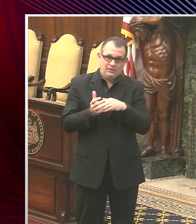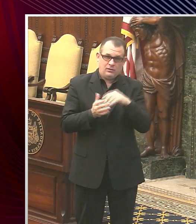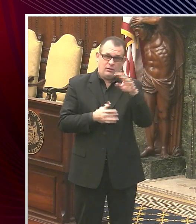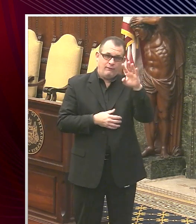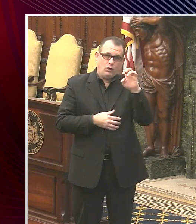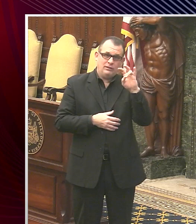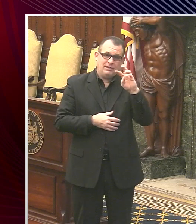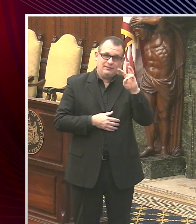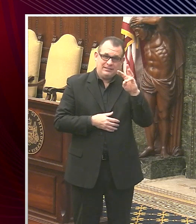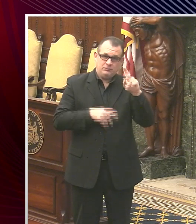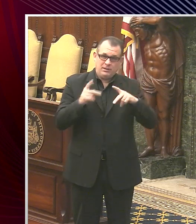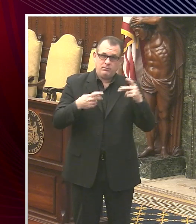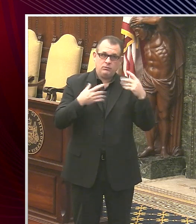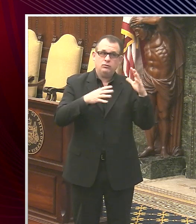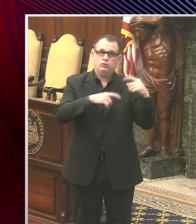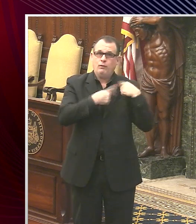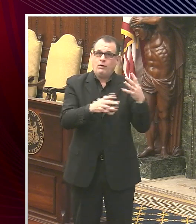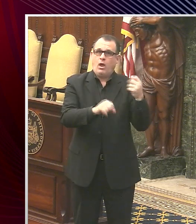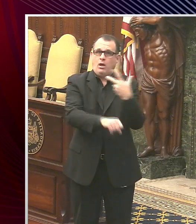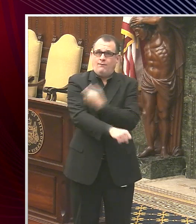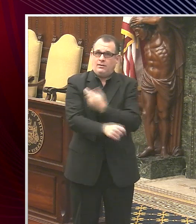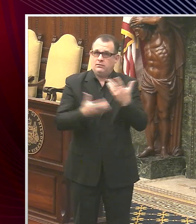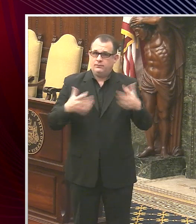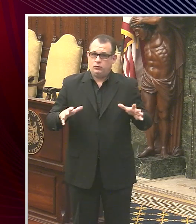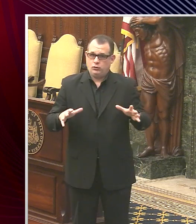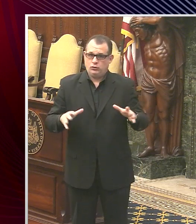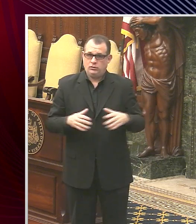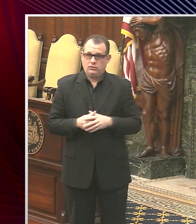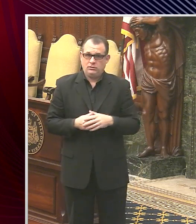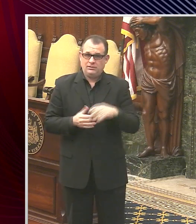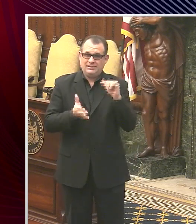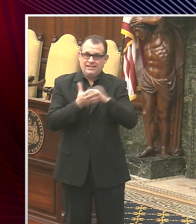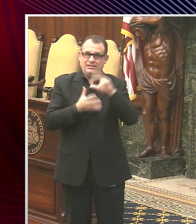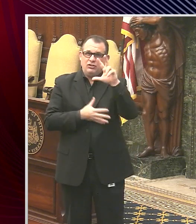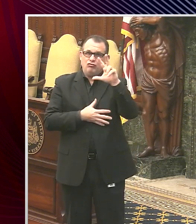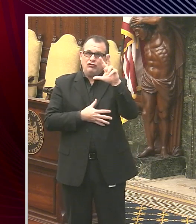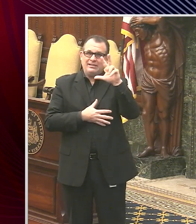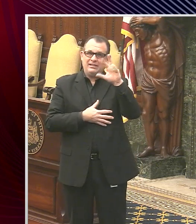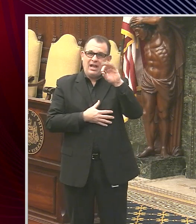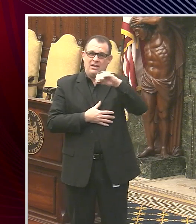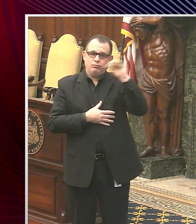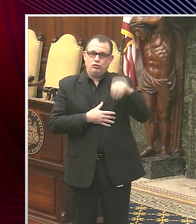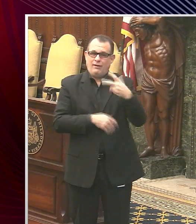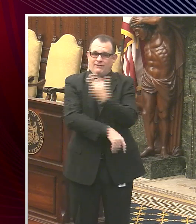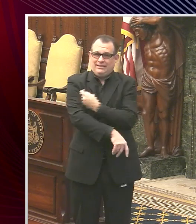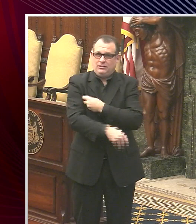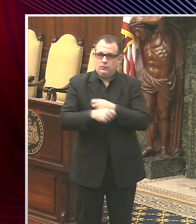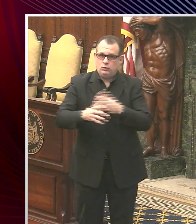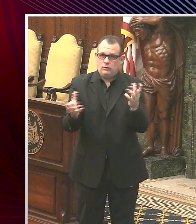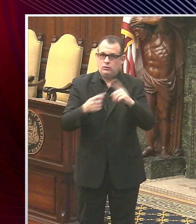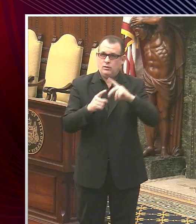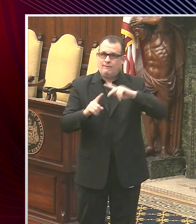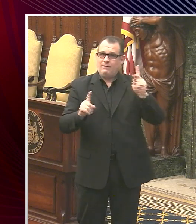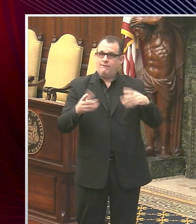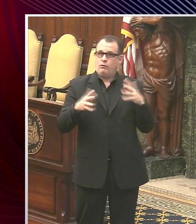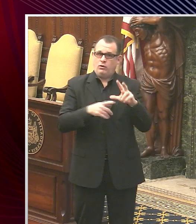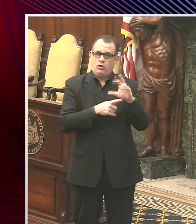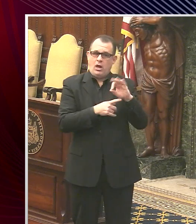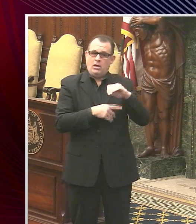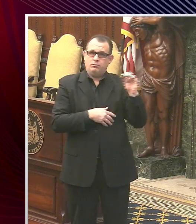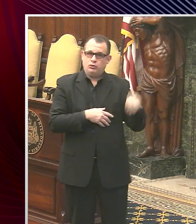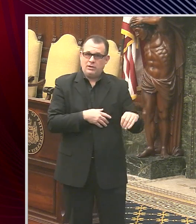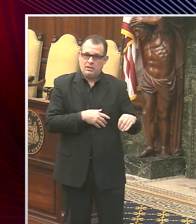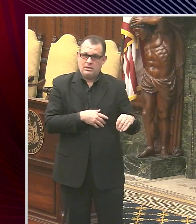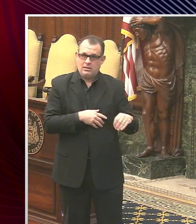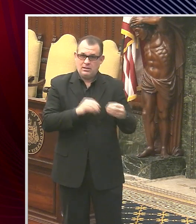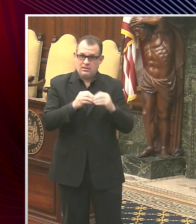28,476 people. That represents 39% of the doses that have been allocated to the Philadelphia so far. Now, we don't have data yet